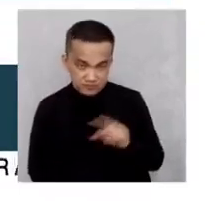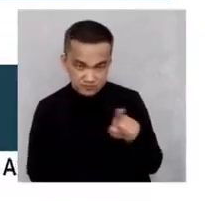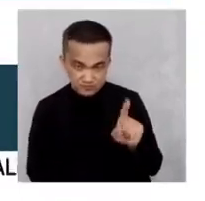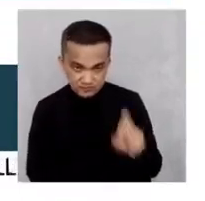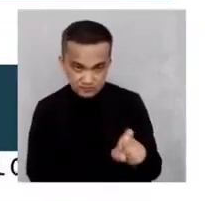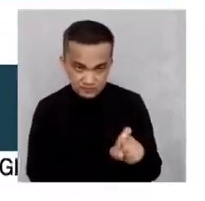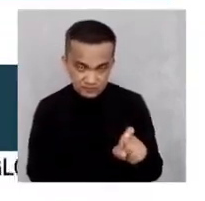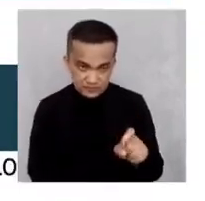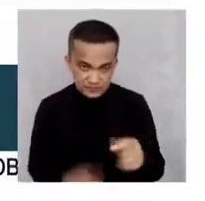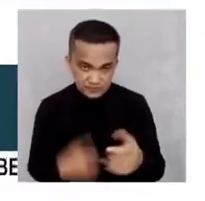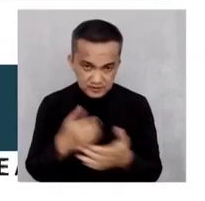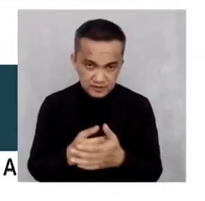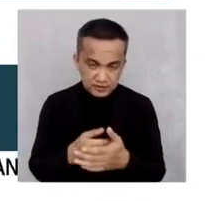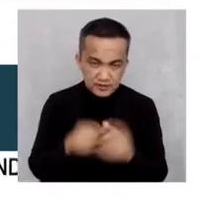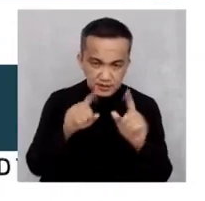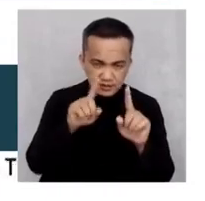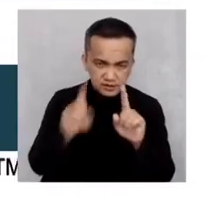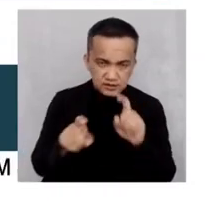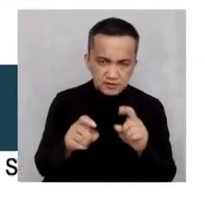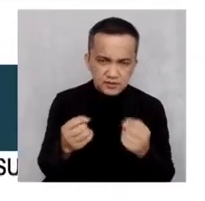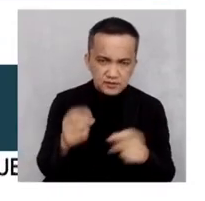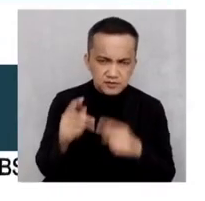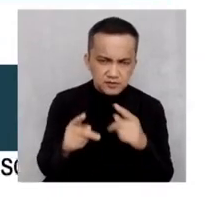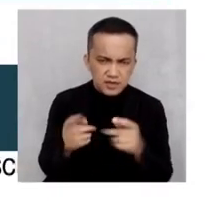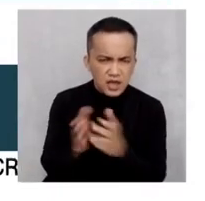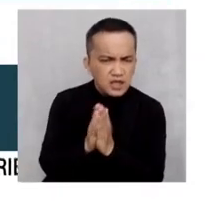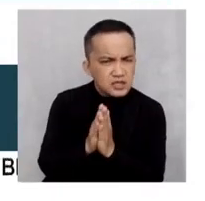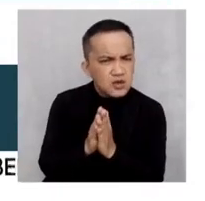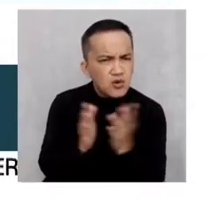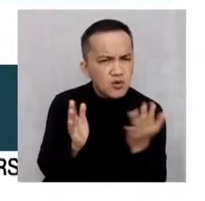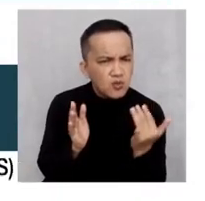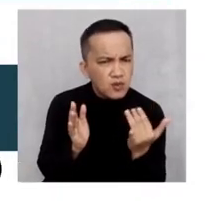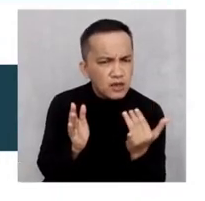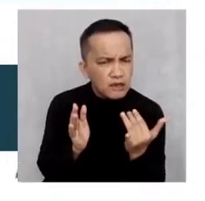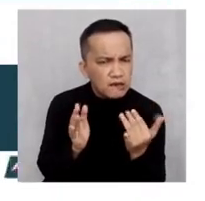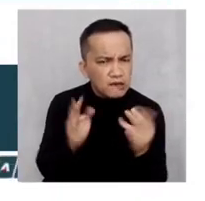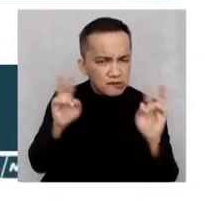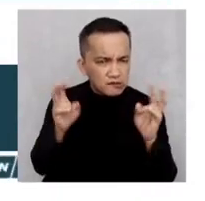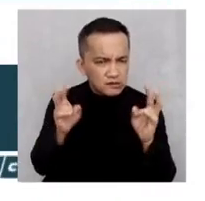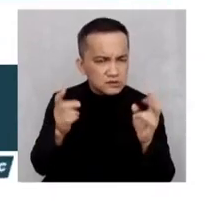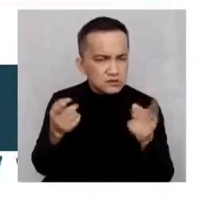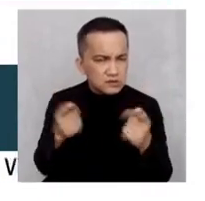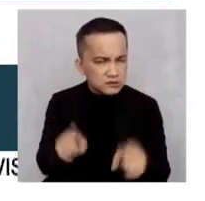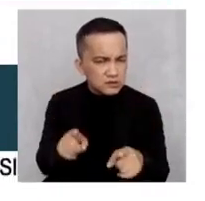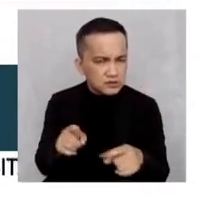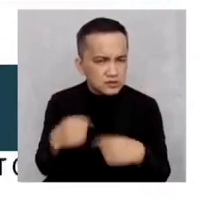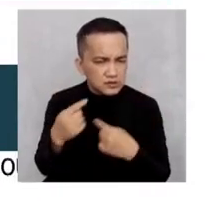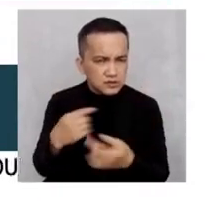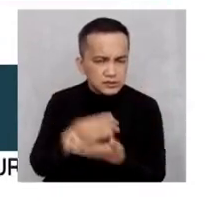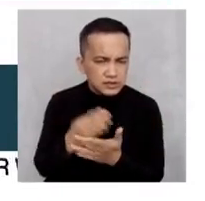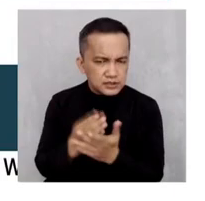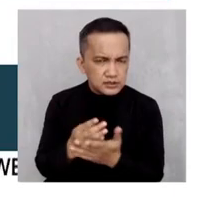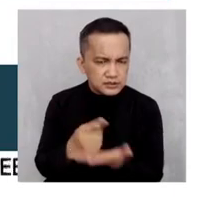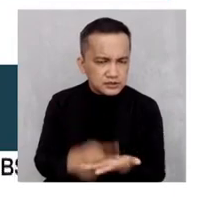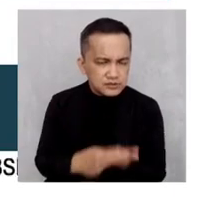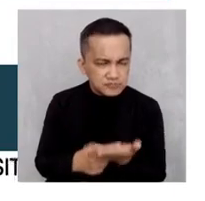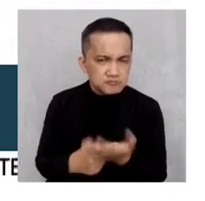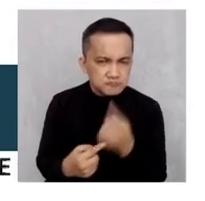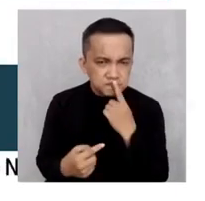for example, that many people are asking about why the controversy even had to happen during the budget deliberation, Senator?